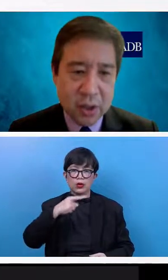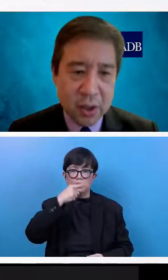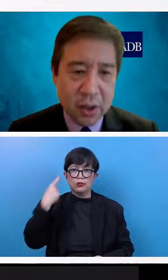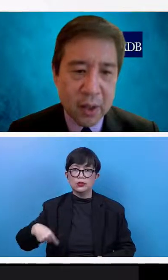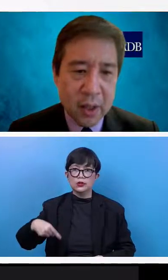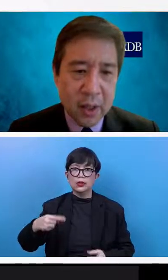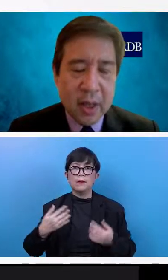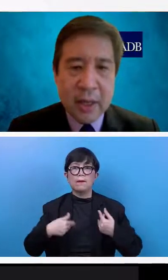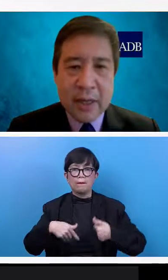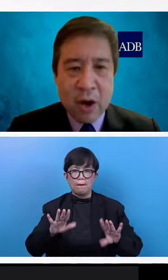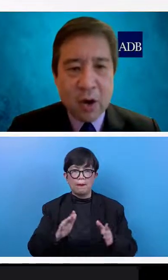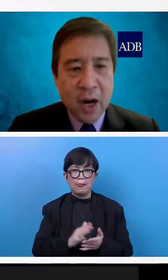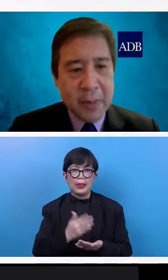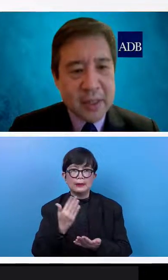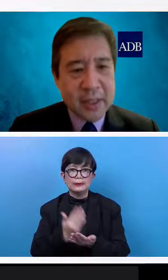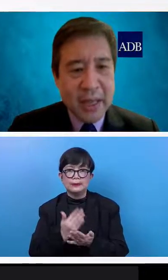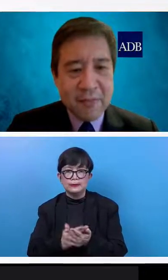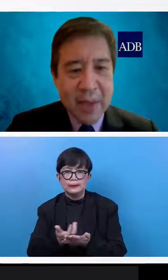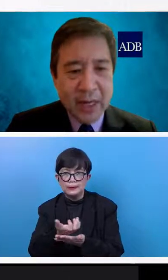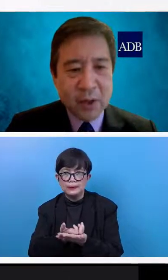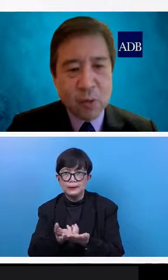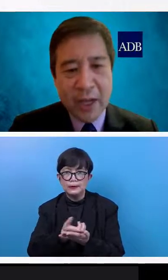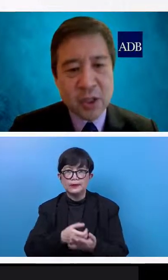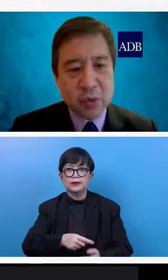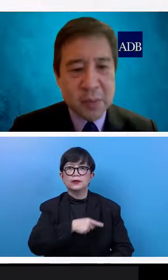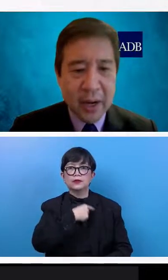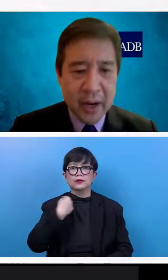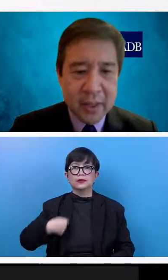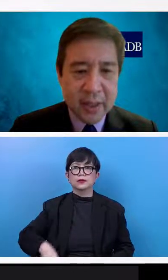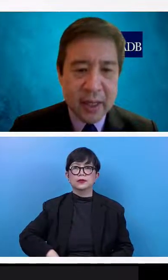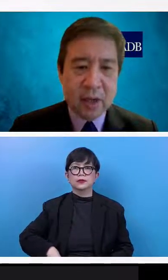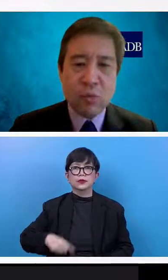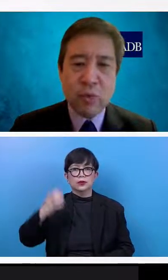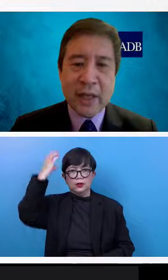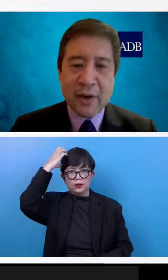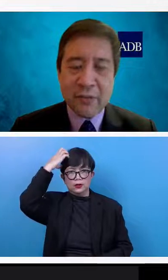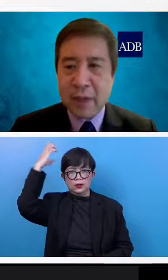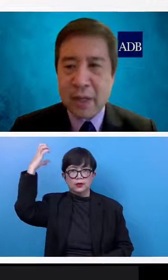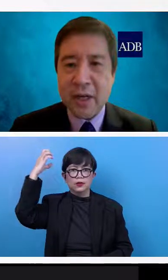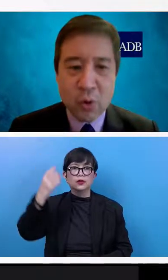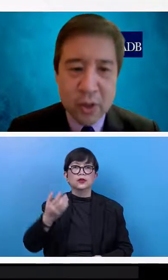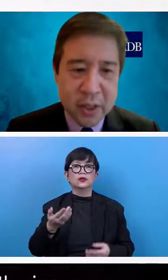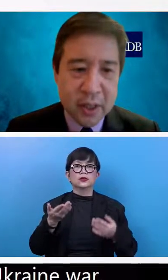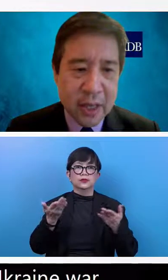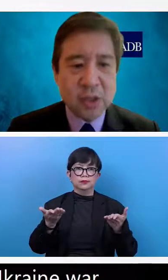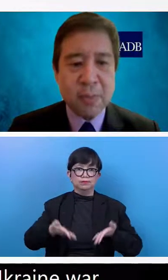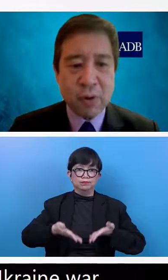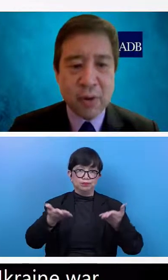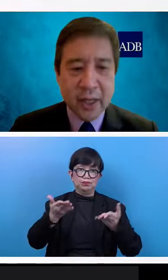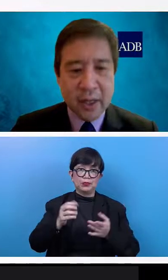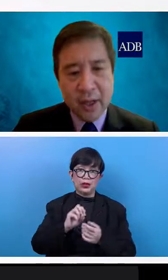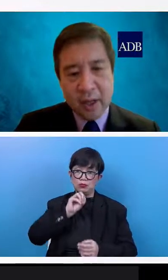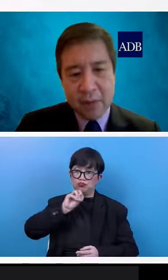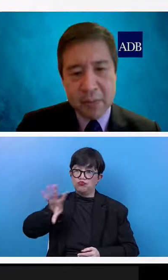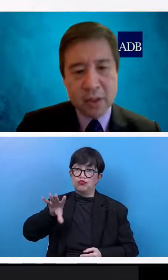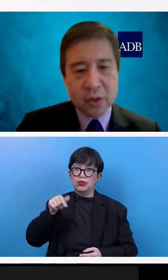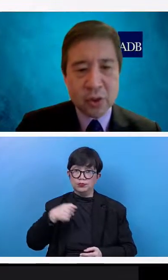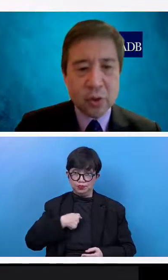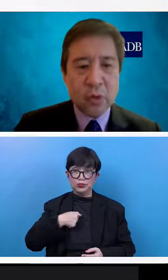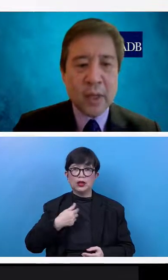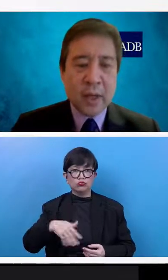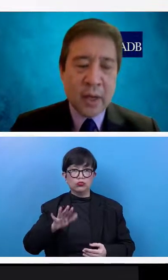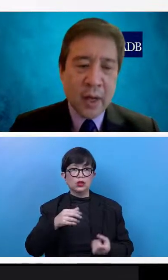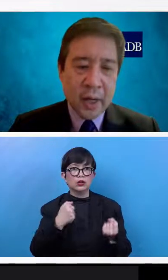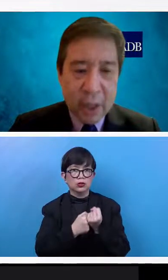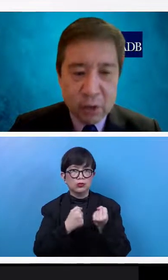this year. Now, governments have many ways to respond, and we have been endorsing and supporting governments